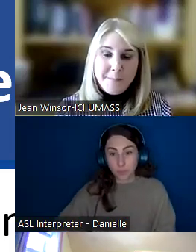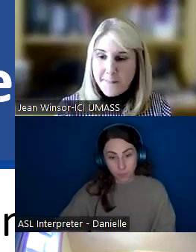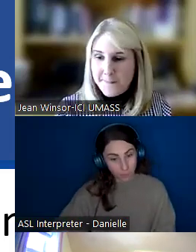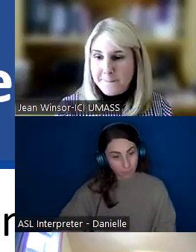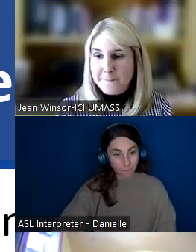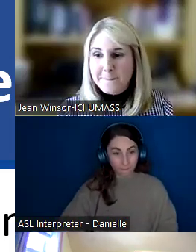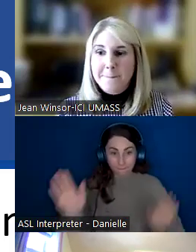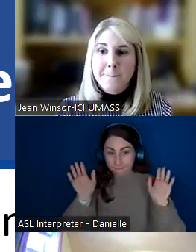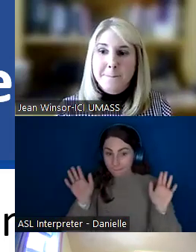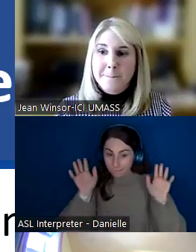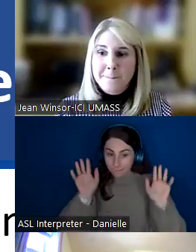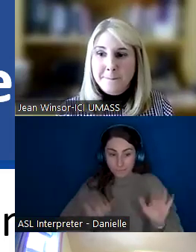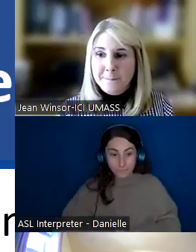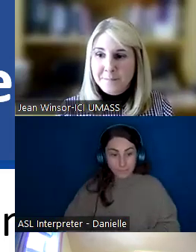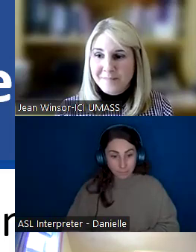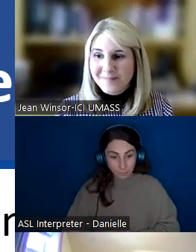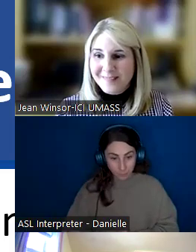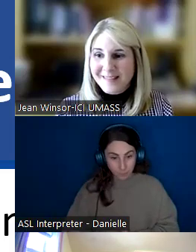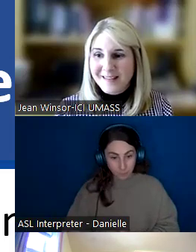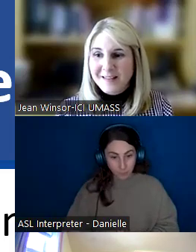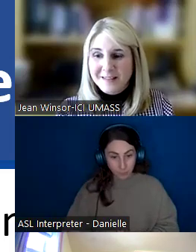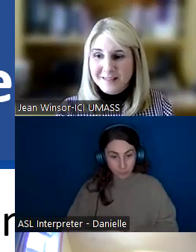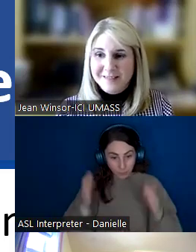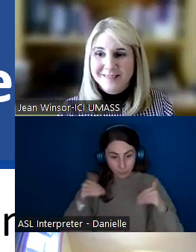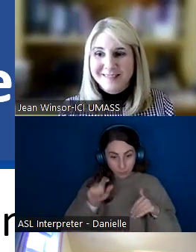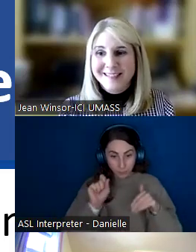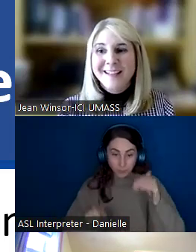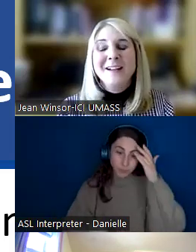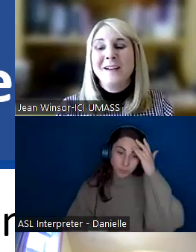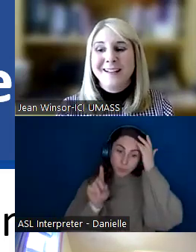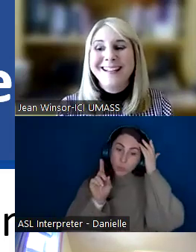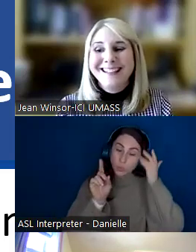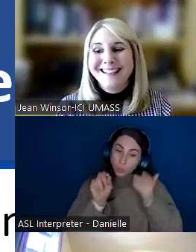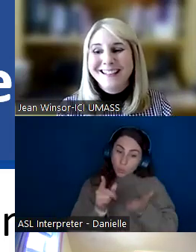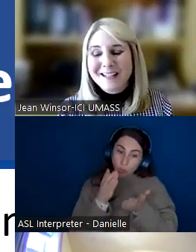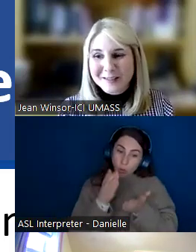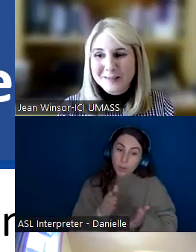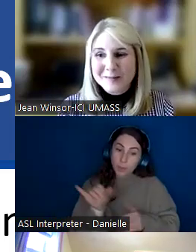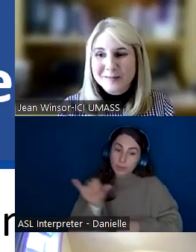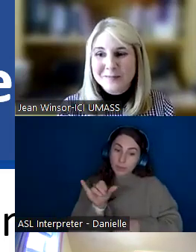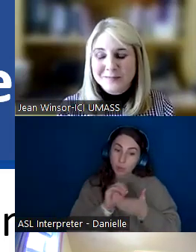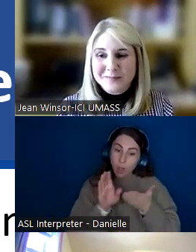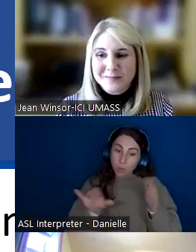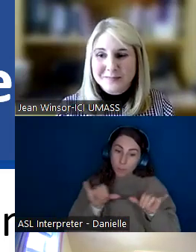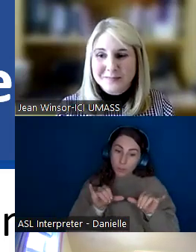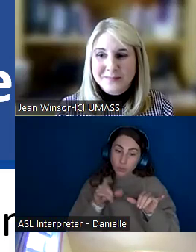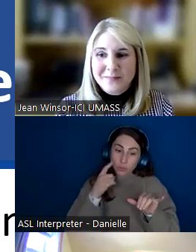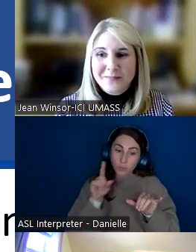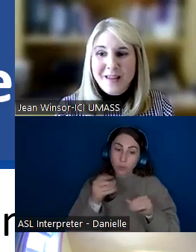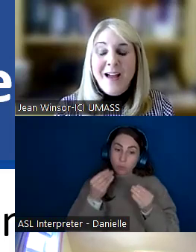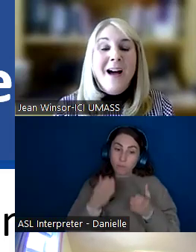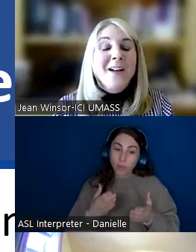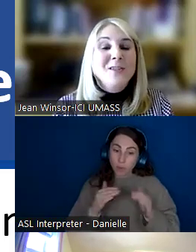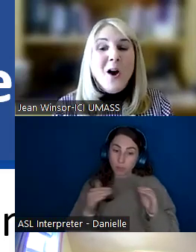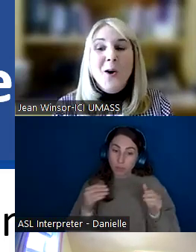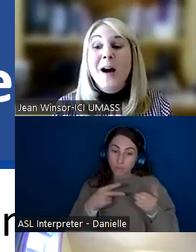Okay, great. And so next question, do you recommend similar outcome measures for provider level